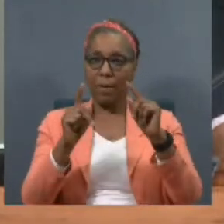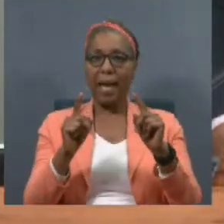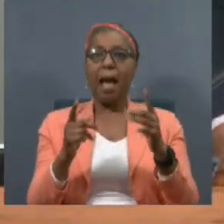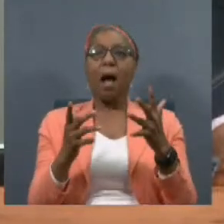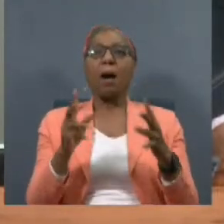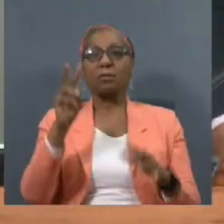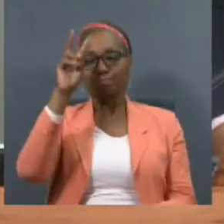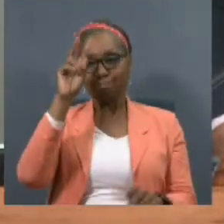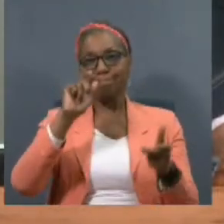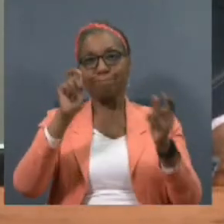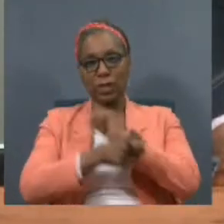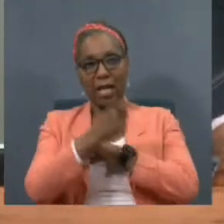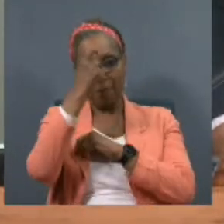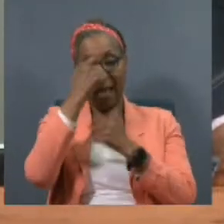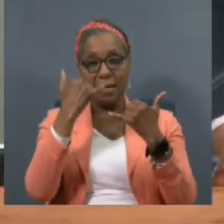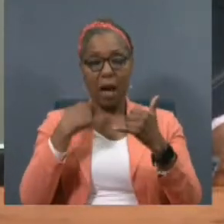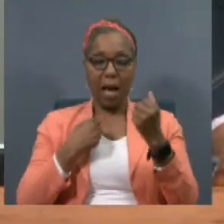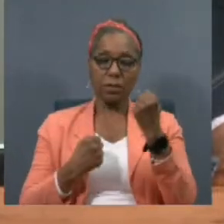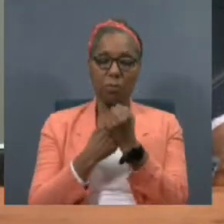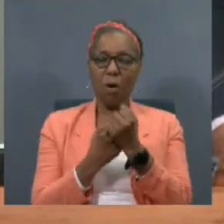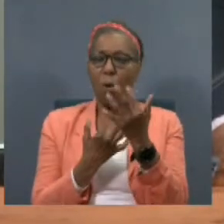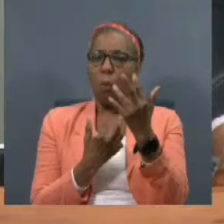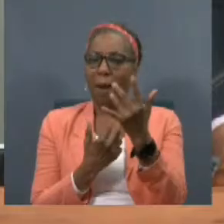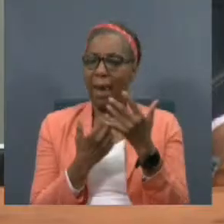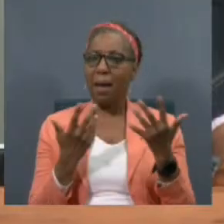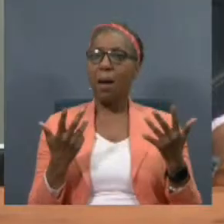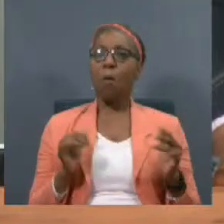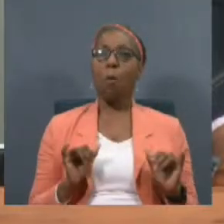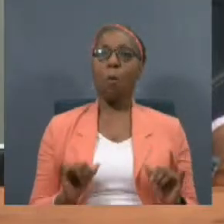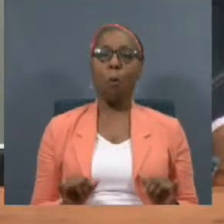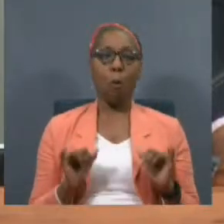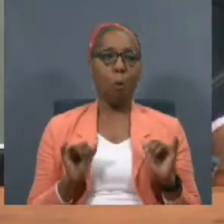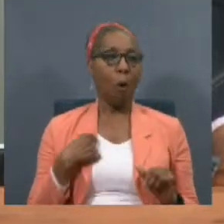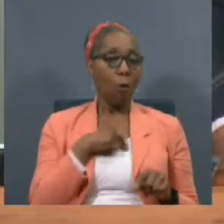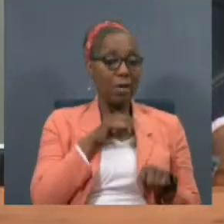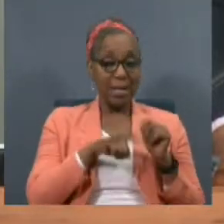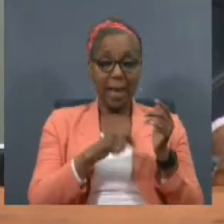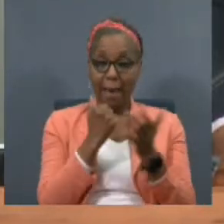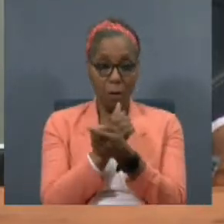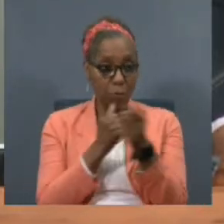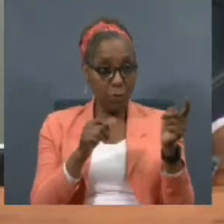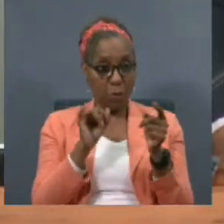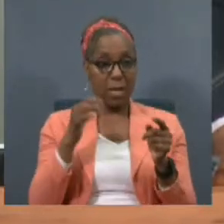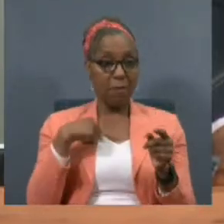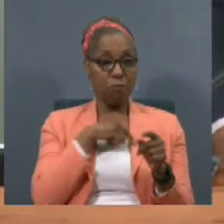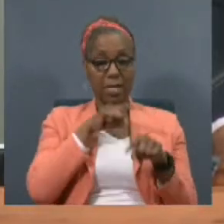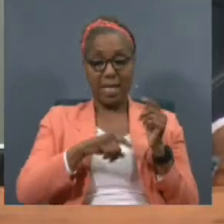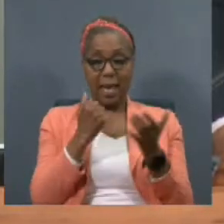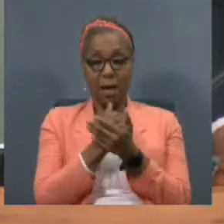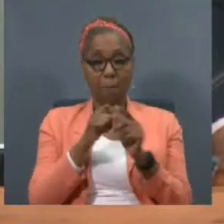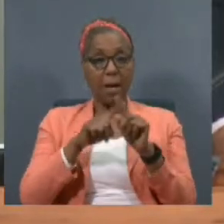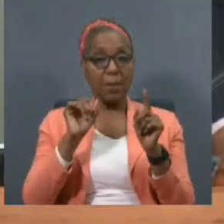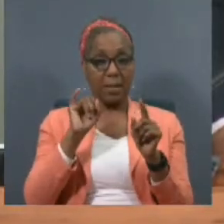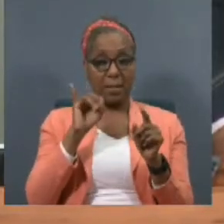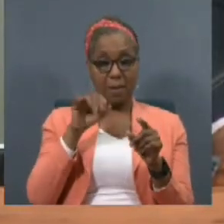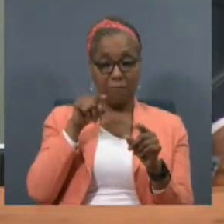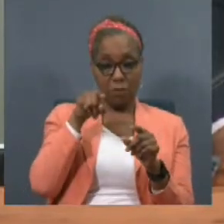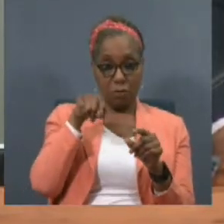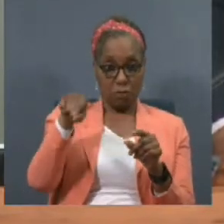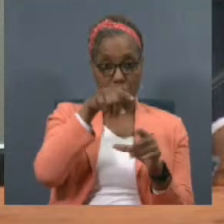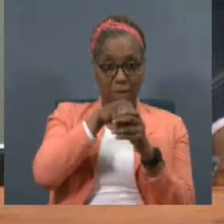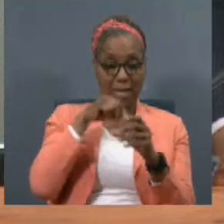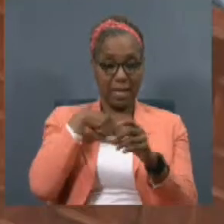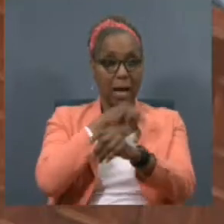change of heart to this. And that's why I now support it, because I said, well, wait a minute. We can't help you if we can't help you. But if you're in our jurisdiction, we